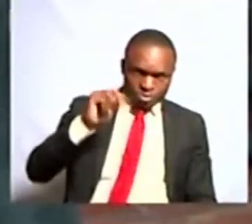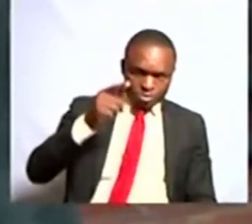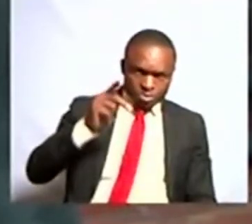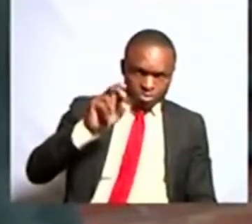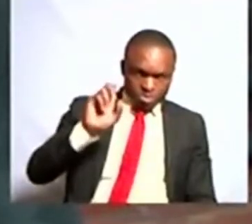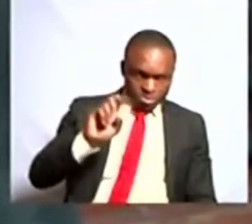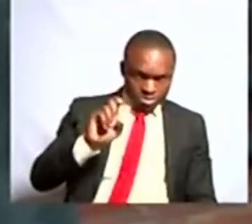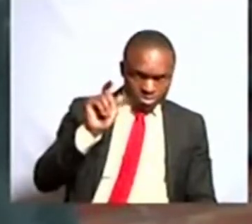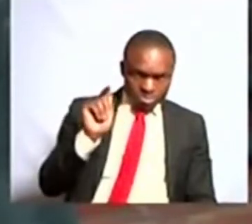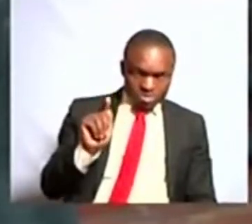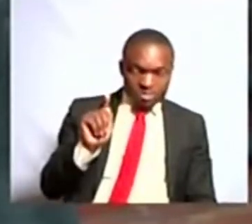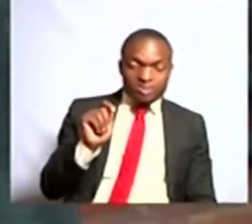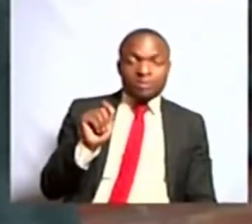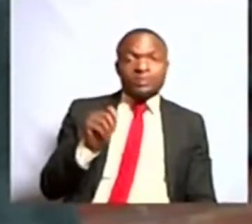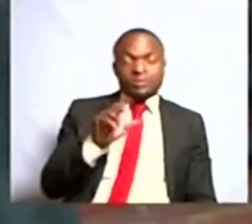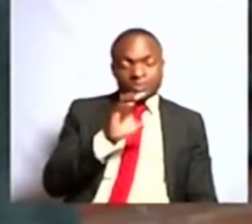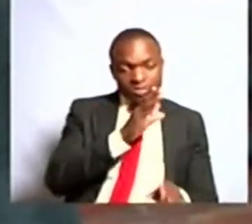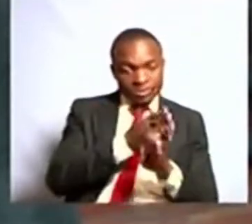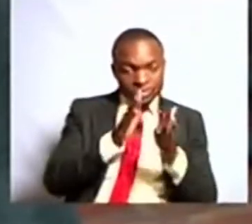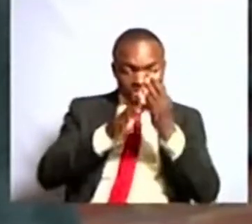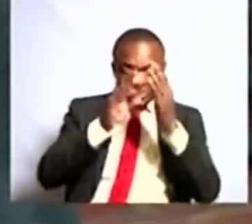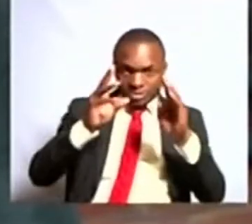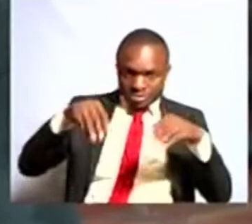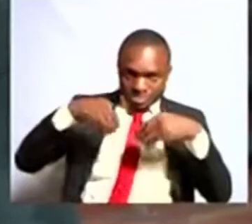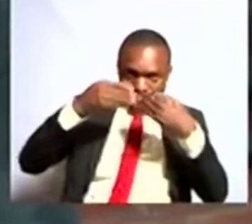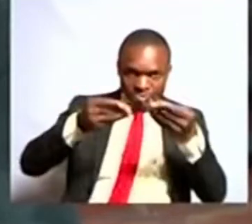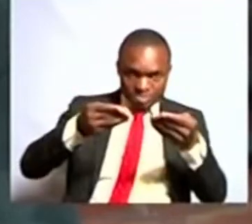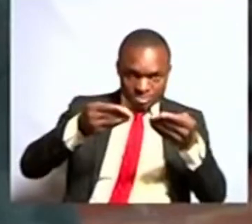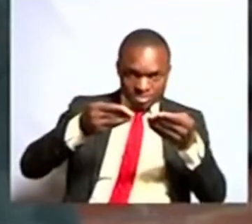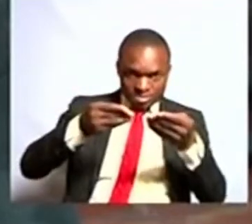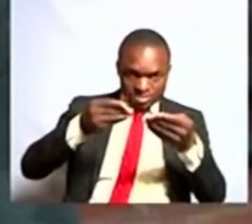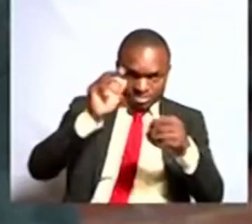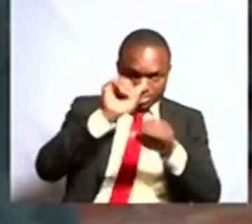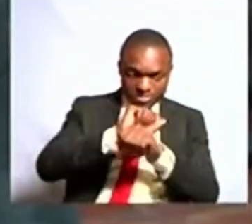Jonko General Contractors were given the task of